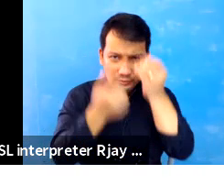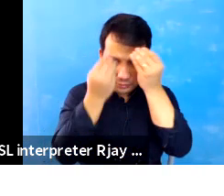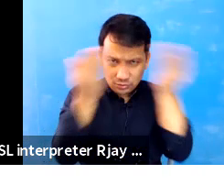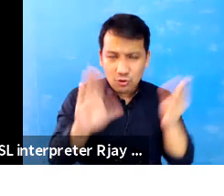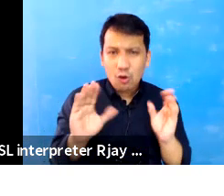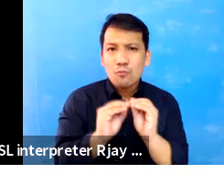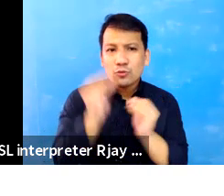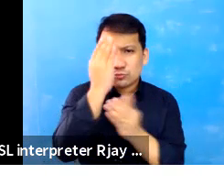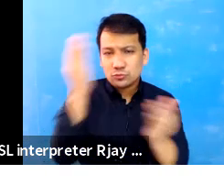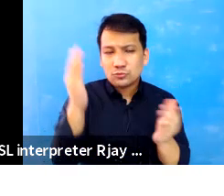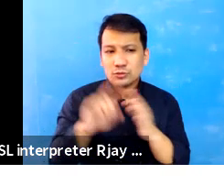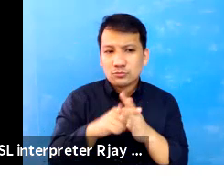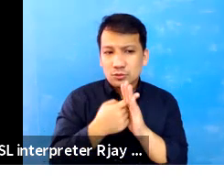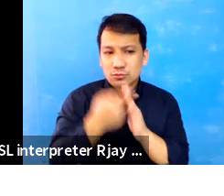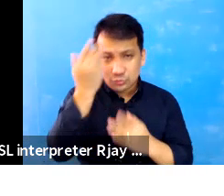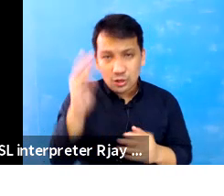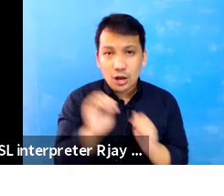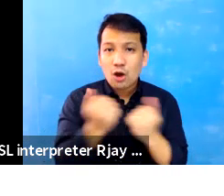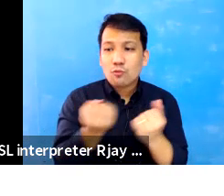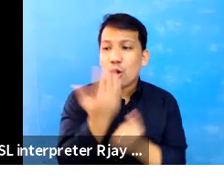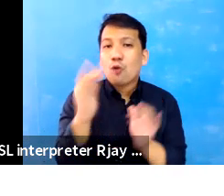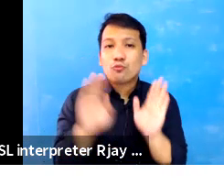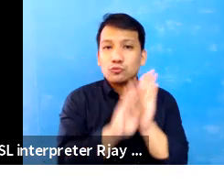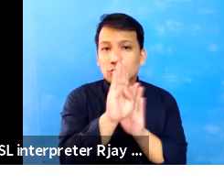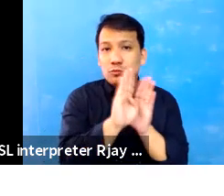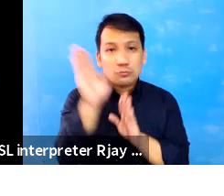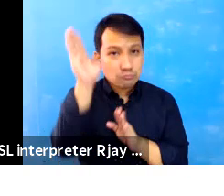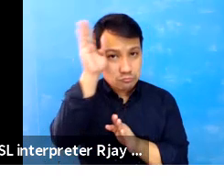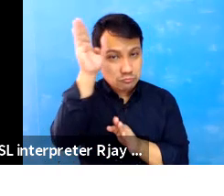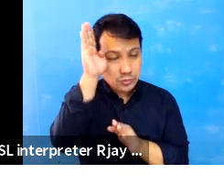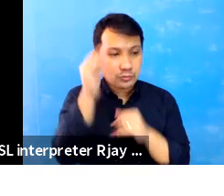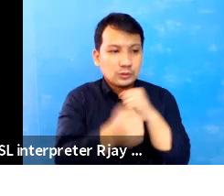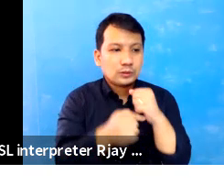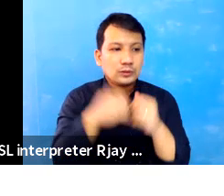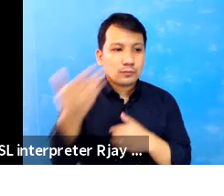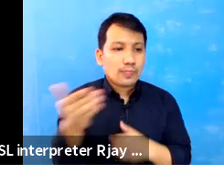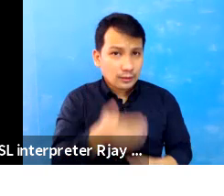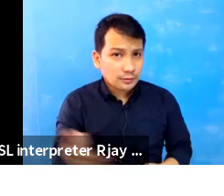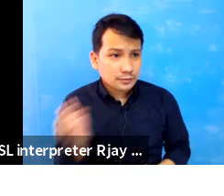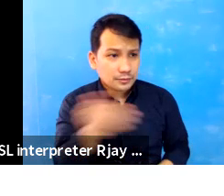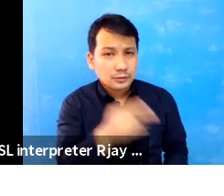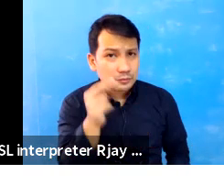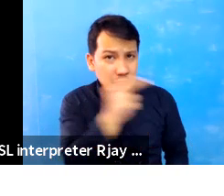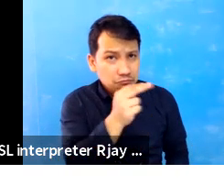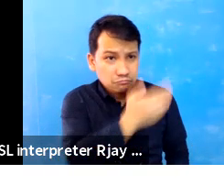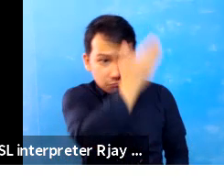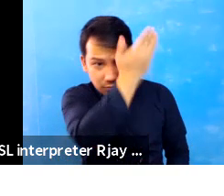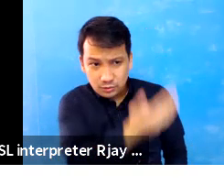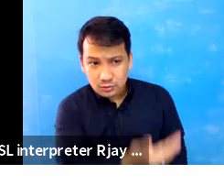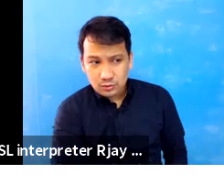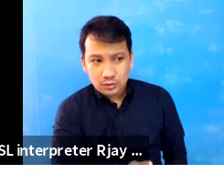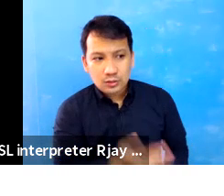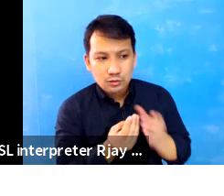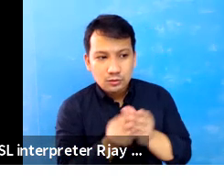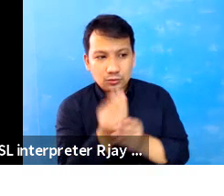becomes also a proxy indicator of how we developed our brain. In the next slide, you will see the growth of the 4 types